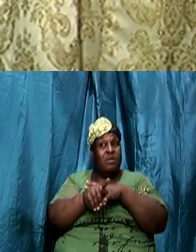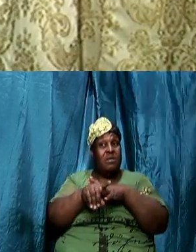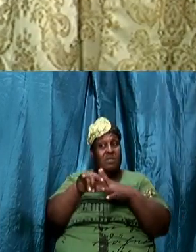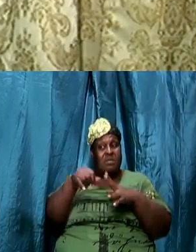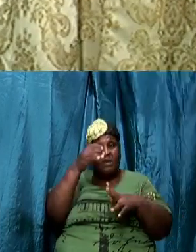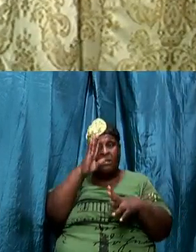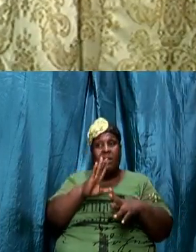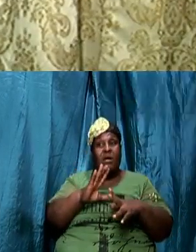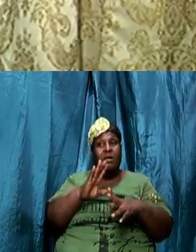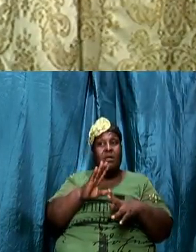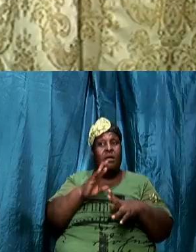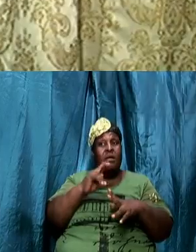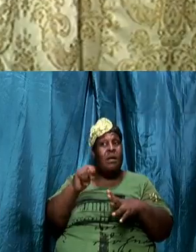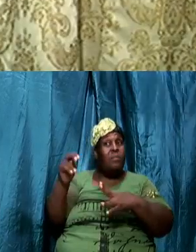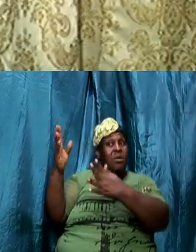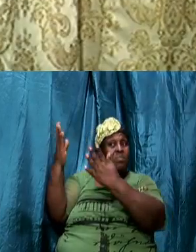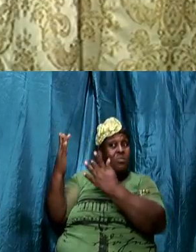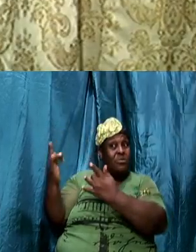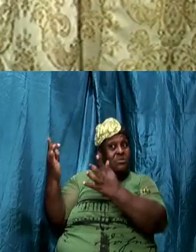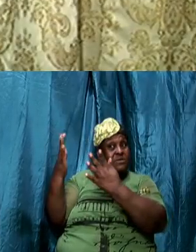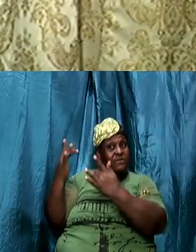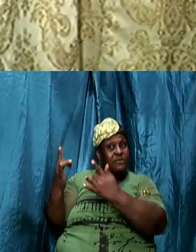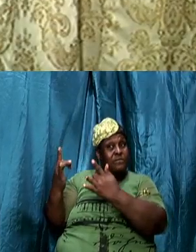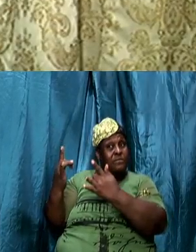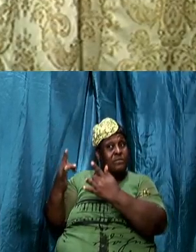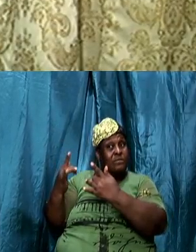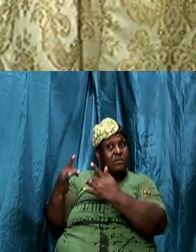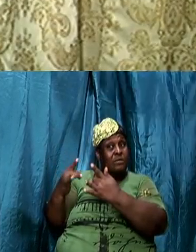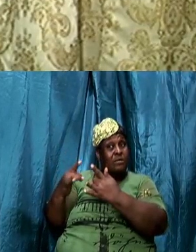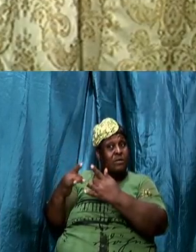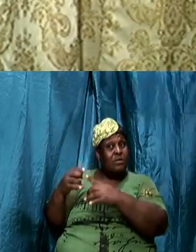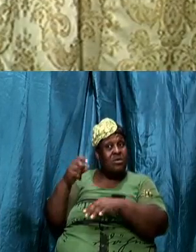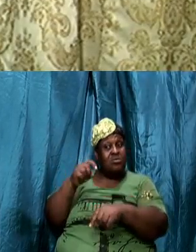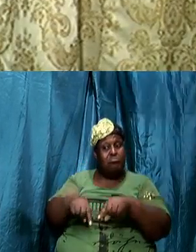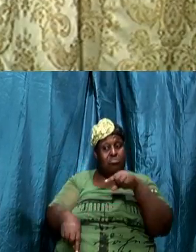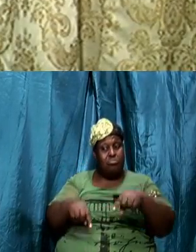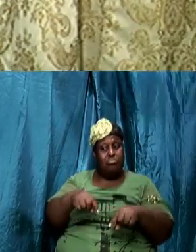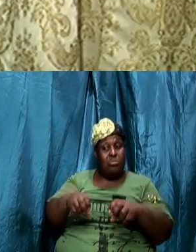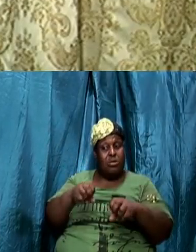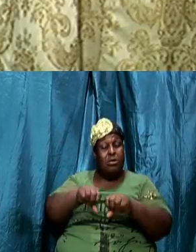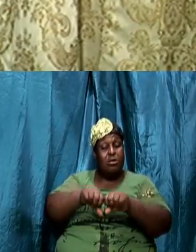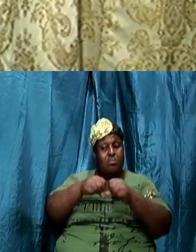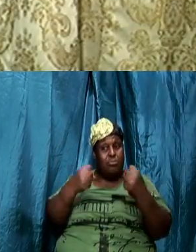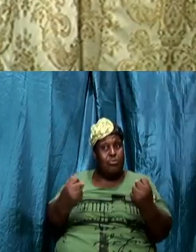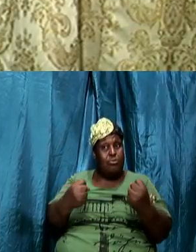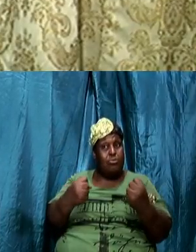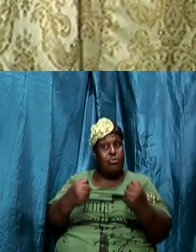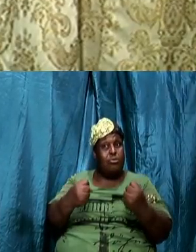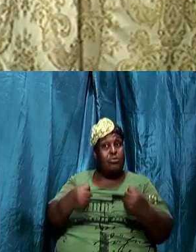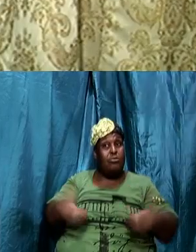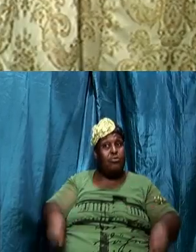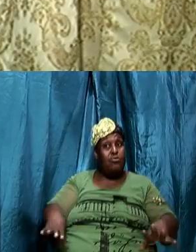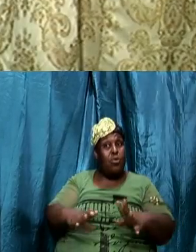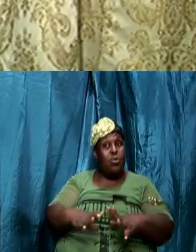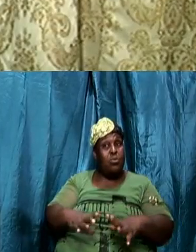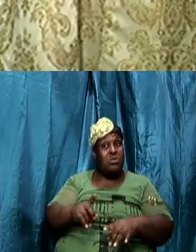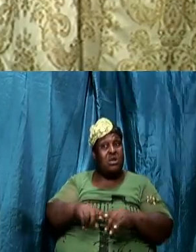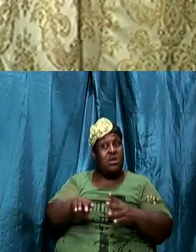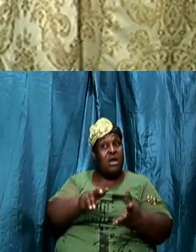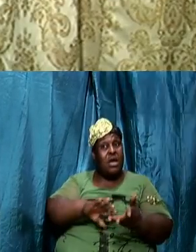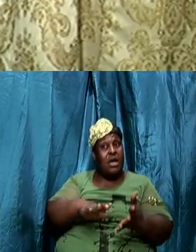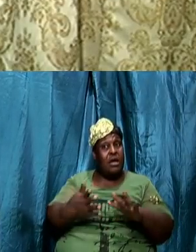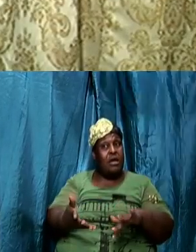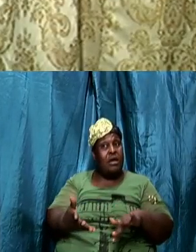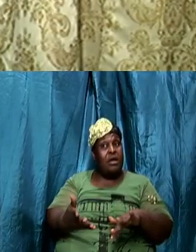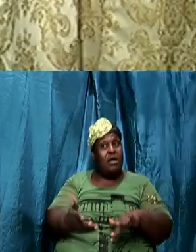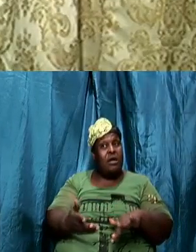merciful because he didn't have to show up in that way. His foot could have been crushed to the ground and then ultimately died. The Bible spoke